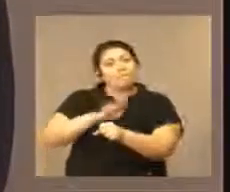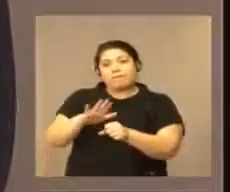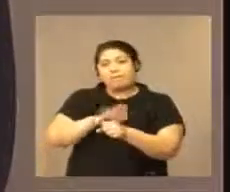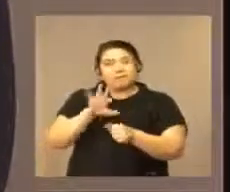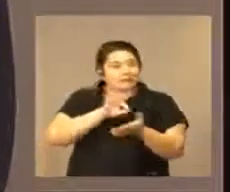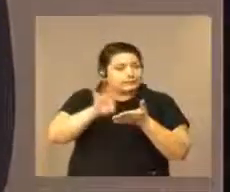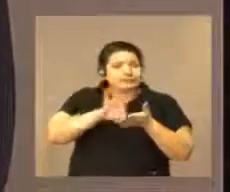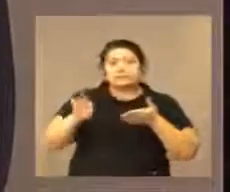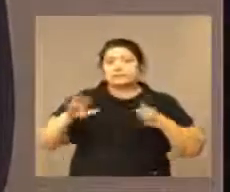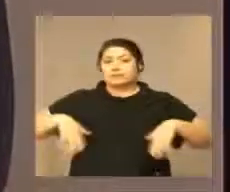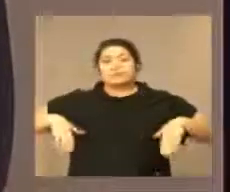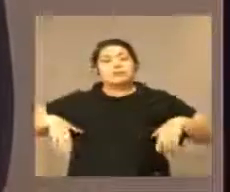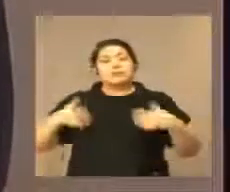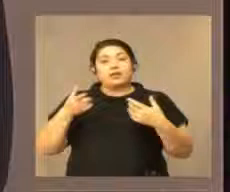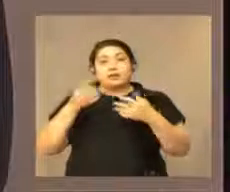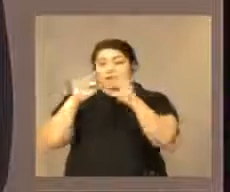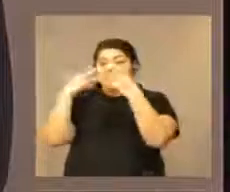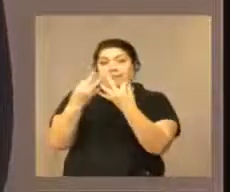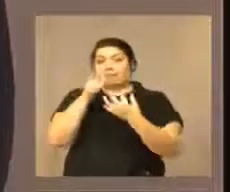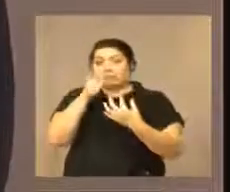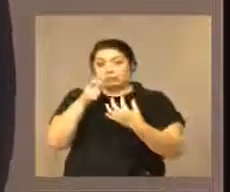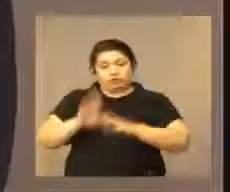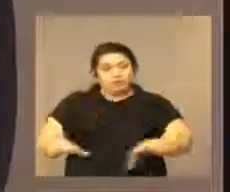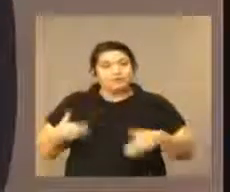for families who have children with disabilities.